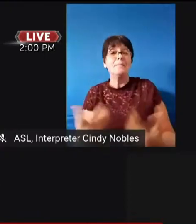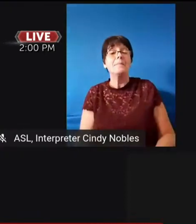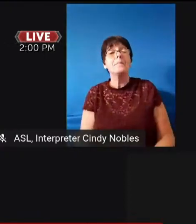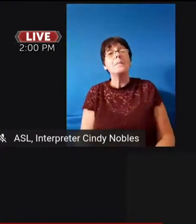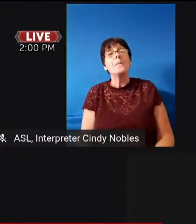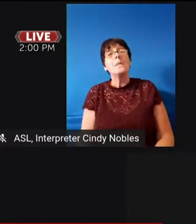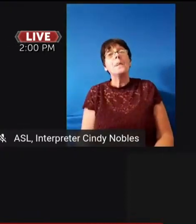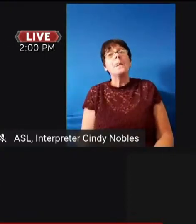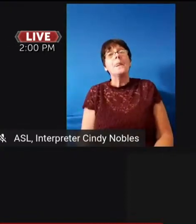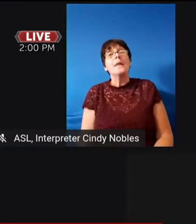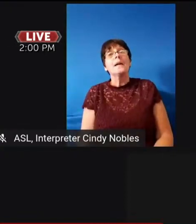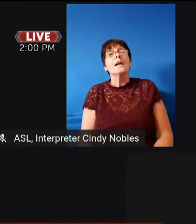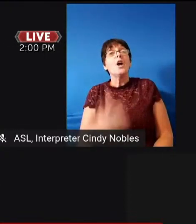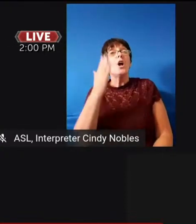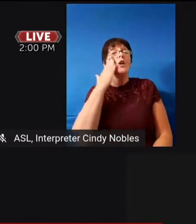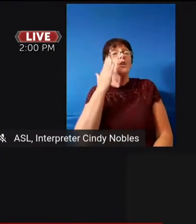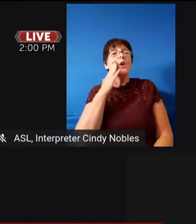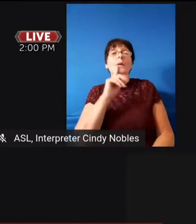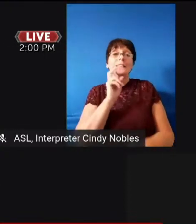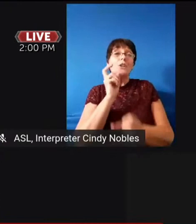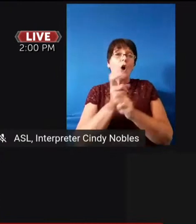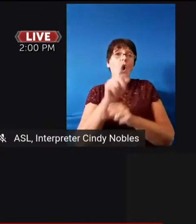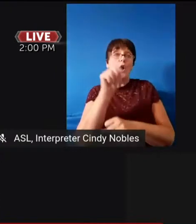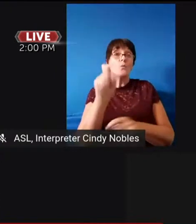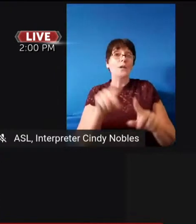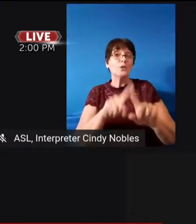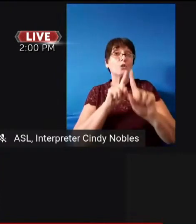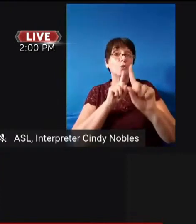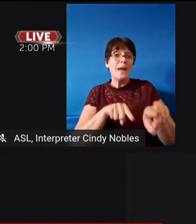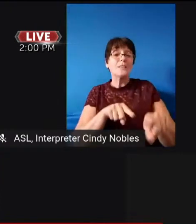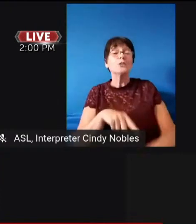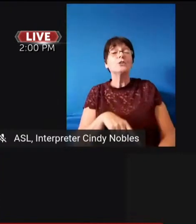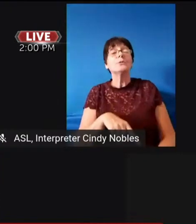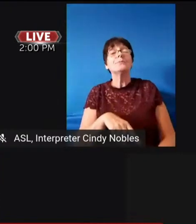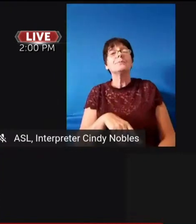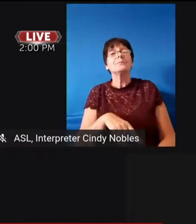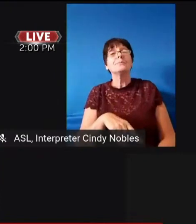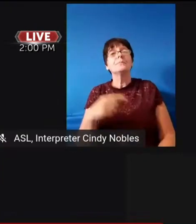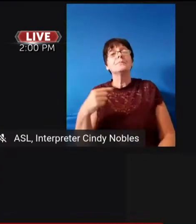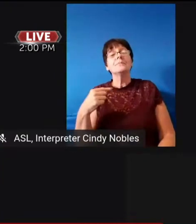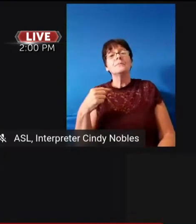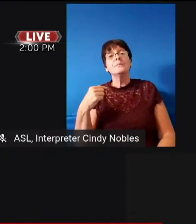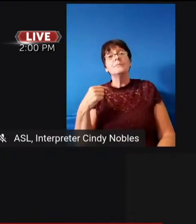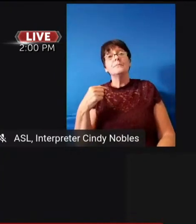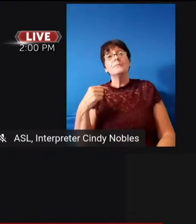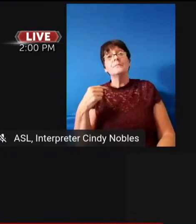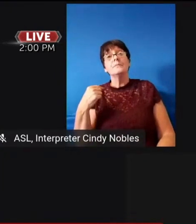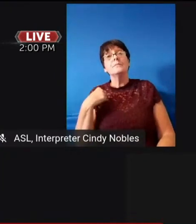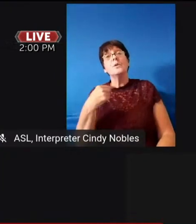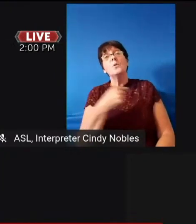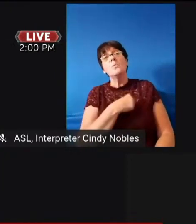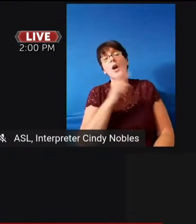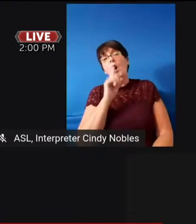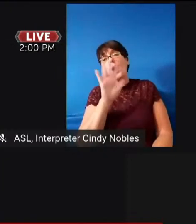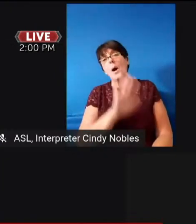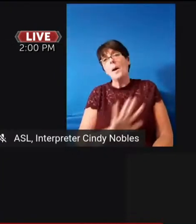So, it's a difficult question to answer, Sophia. I'll tell you that we're about